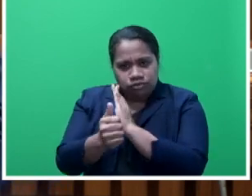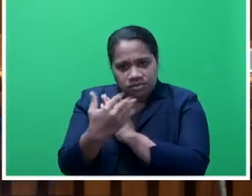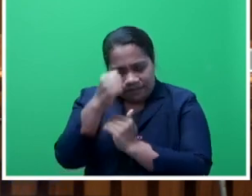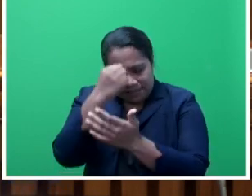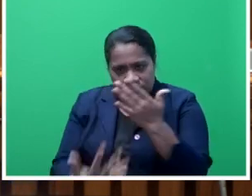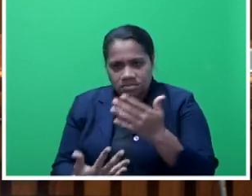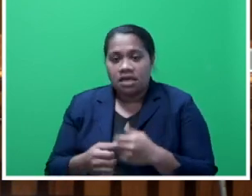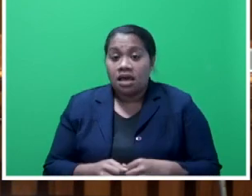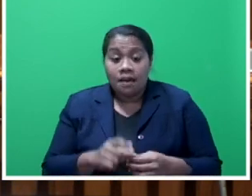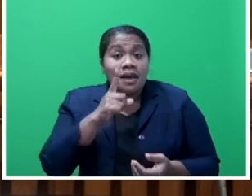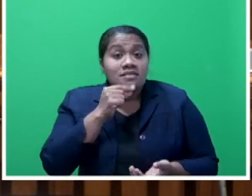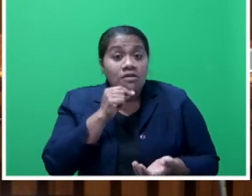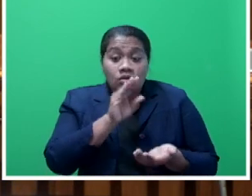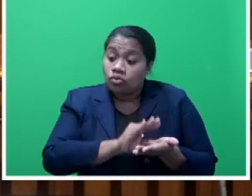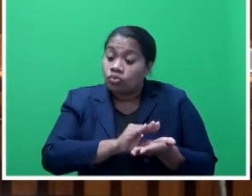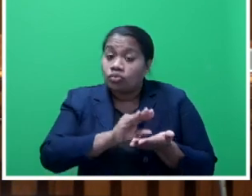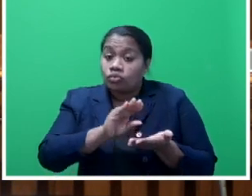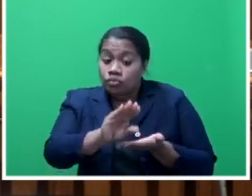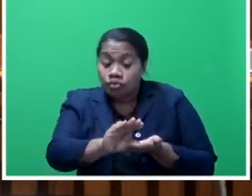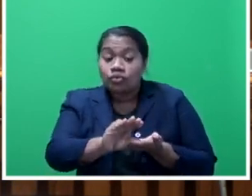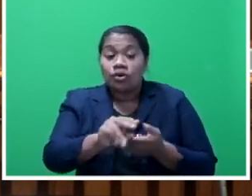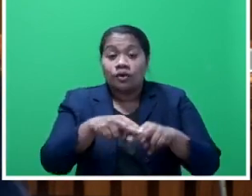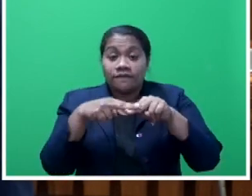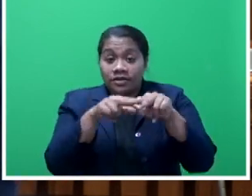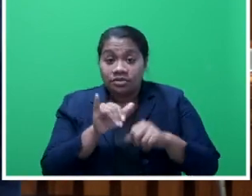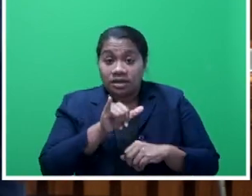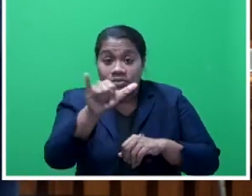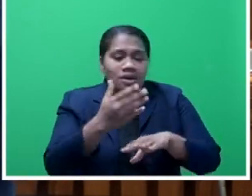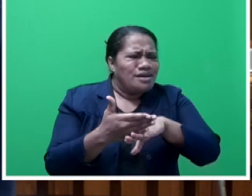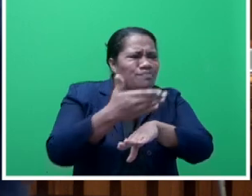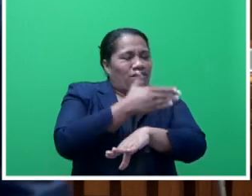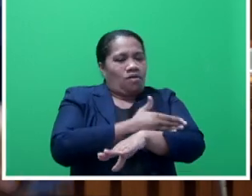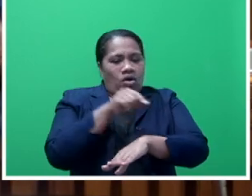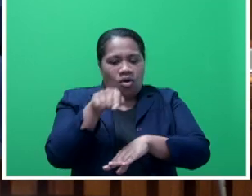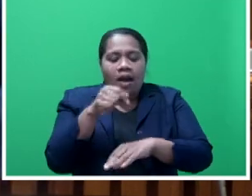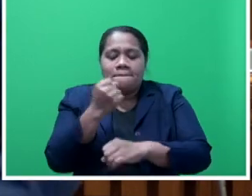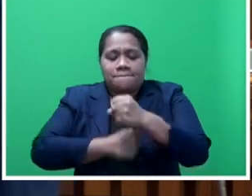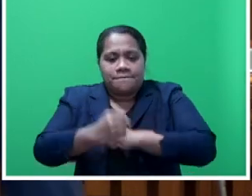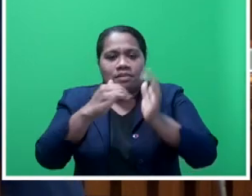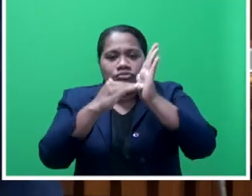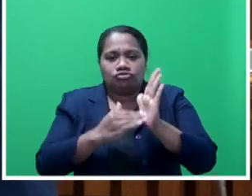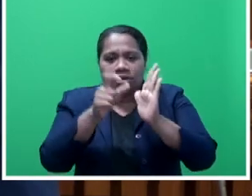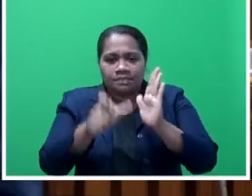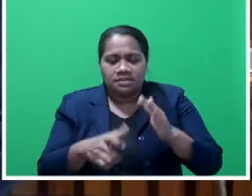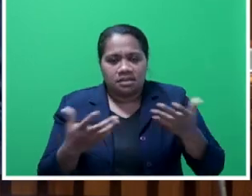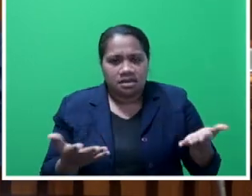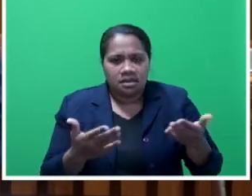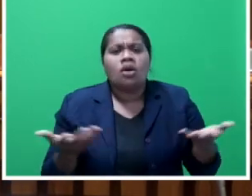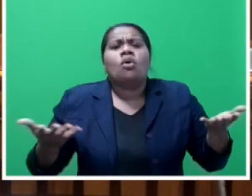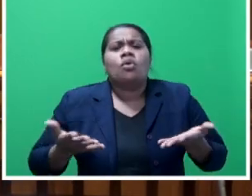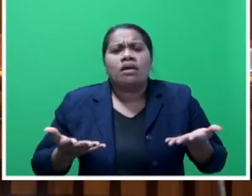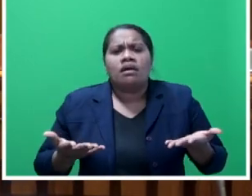Fiji Airways was prior to his appointment as the chairperson. Where is the conflict? Where